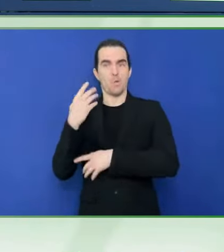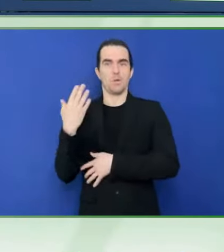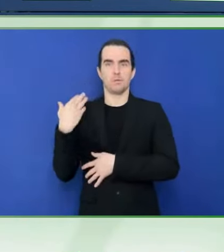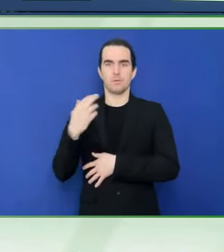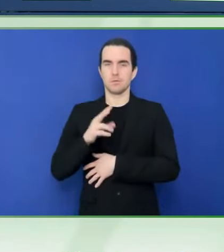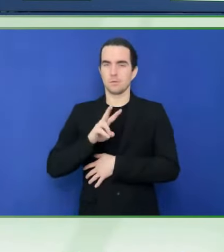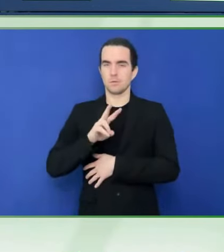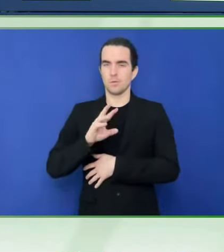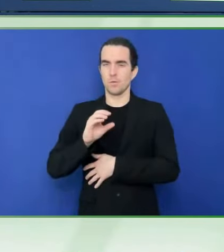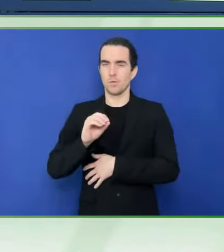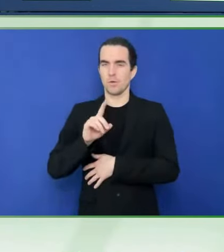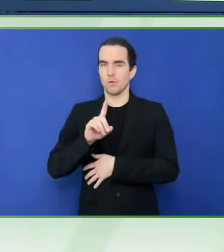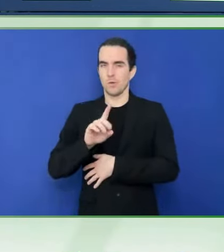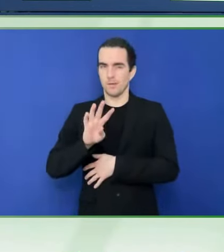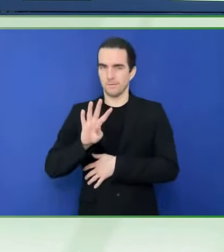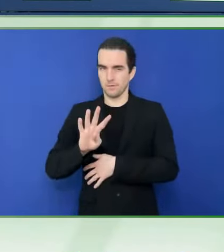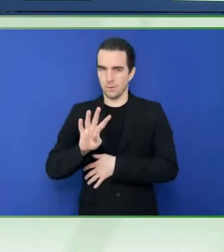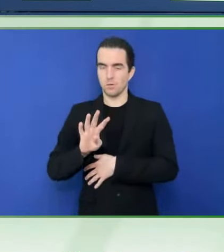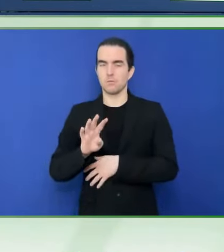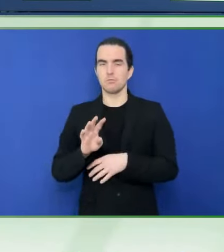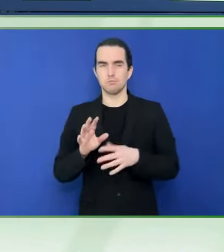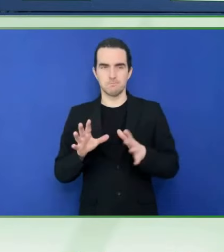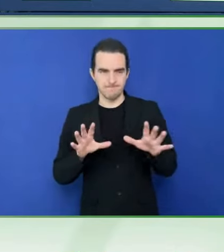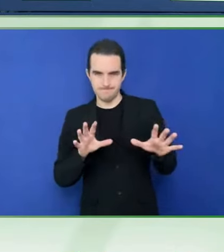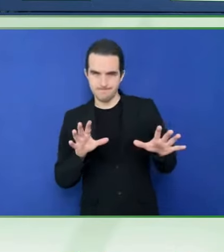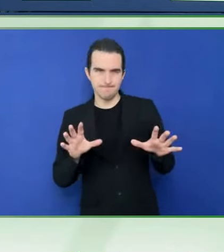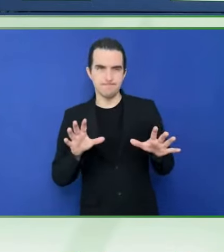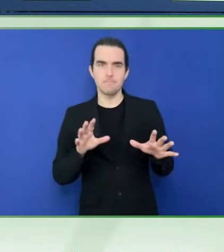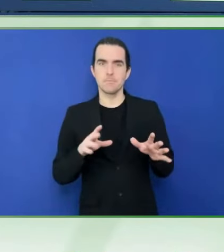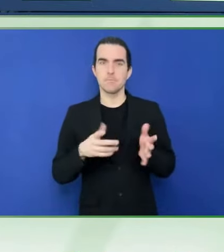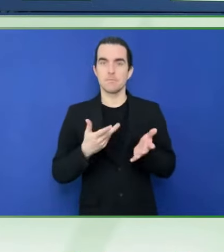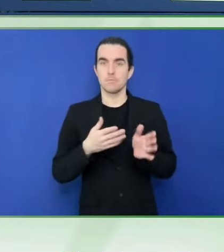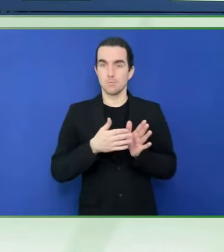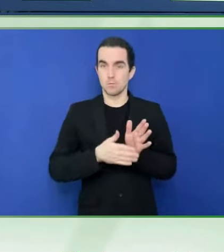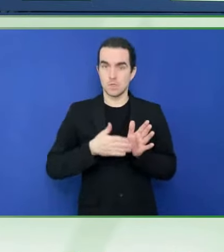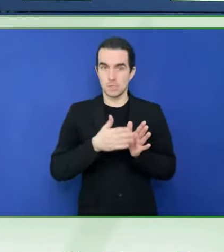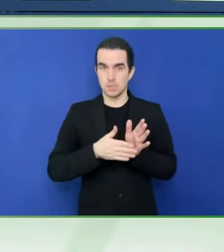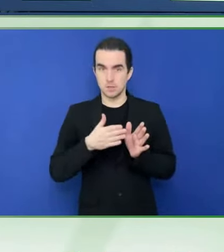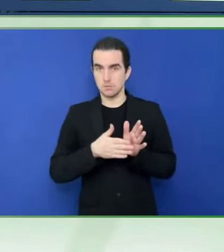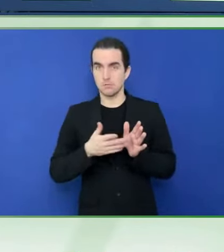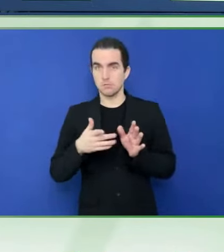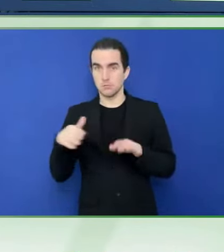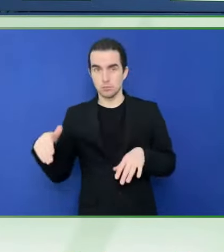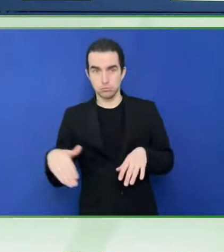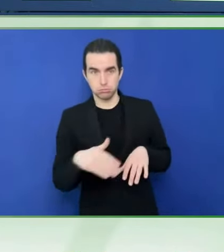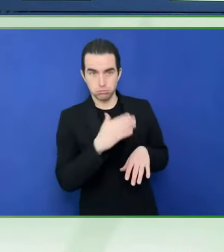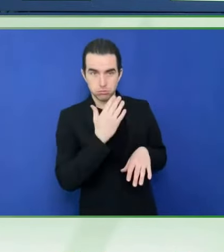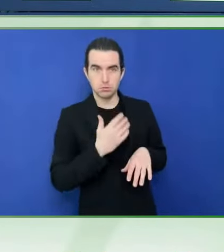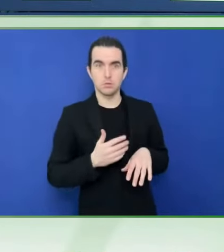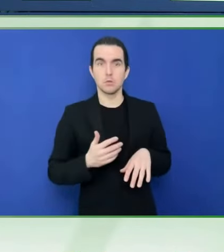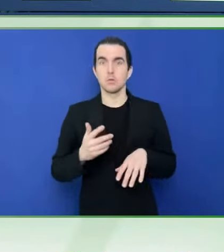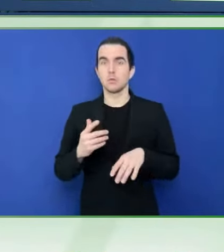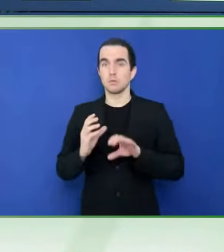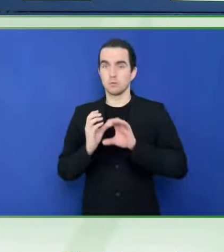here. It's really difficult even for non-disabled passengers.